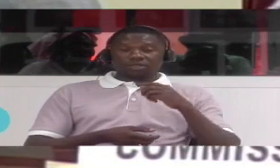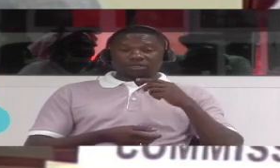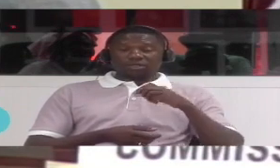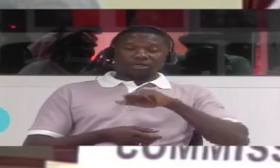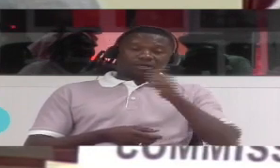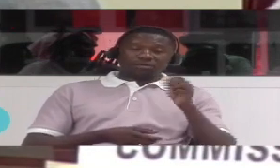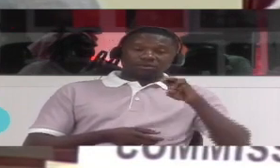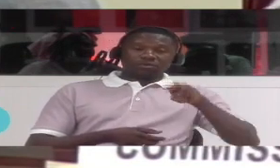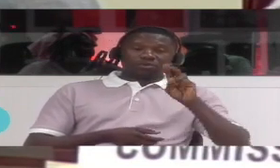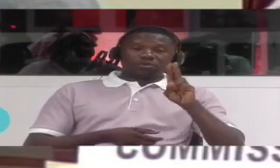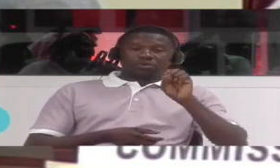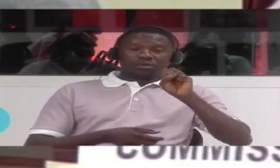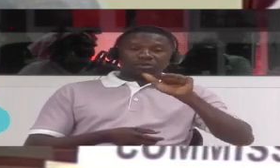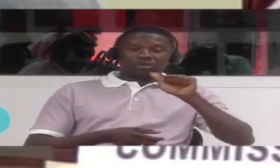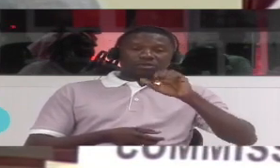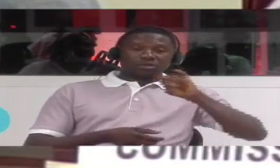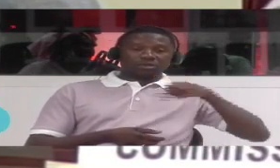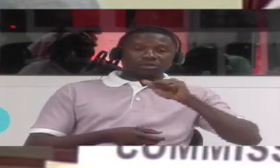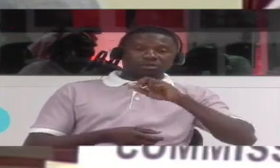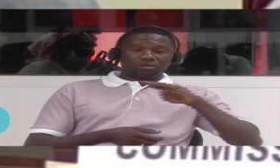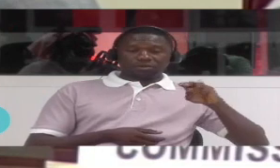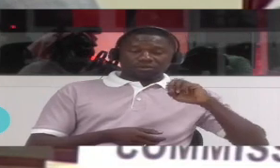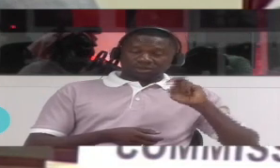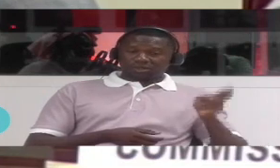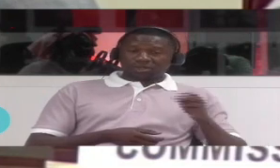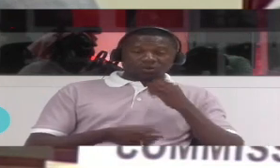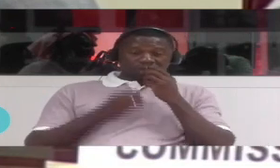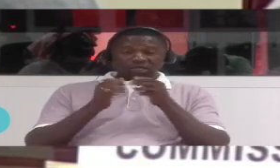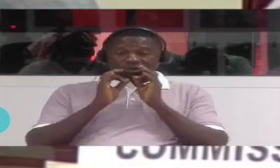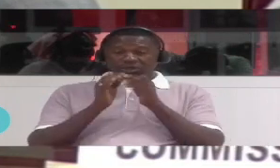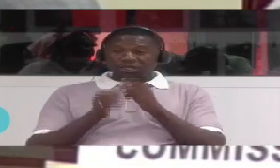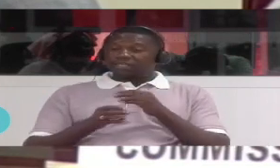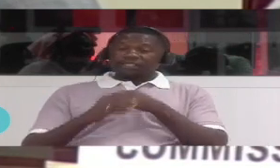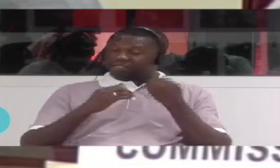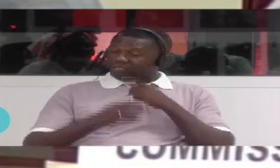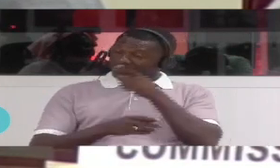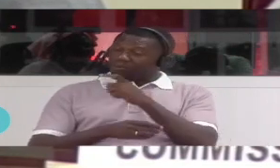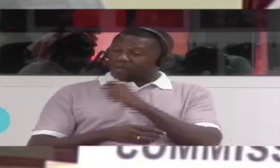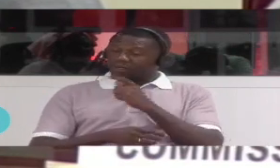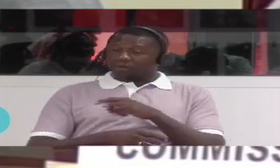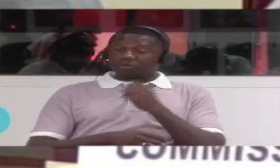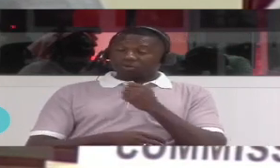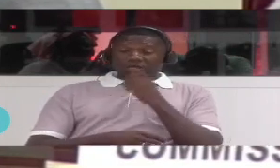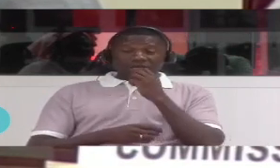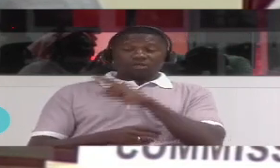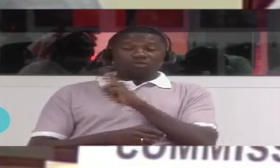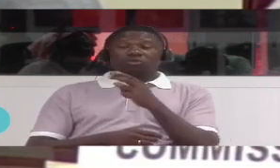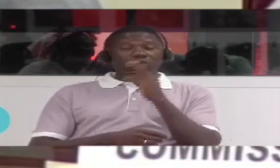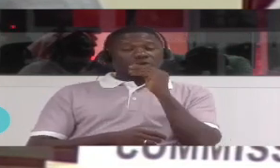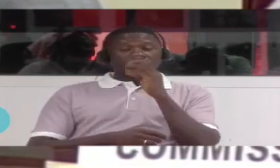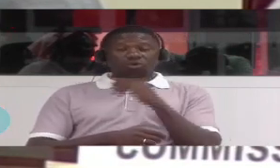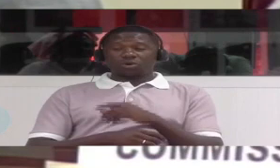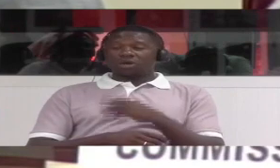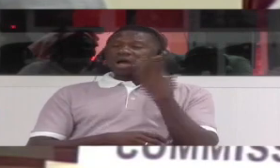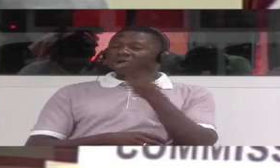but several days, that kill this man, I told you to kill this man, he won't talk. How did you cope with that